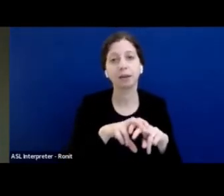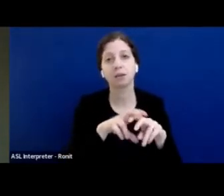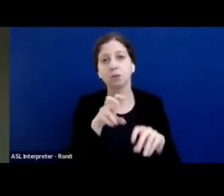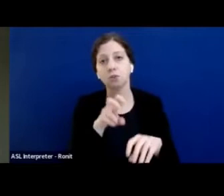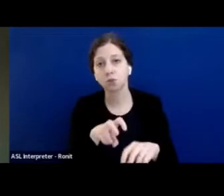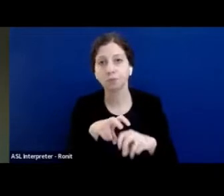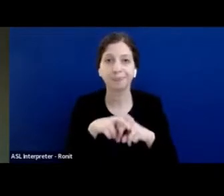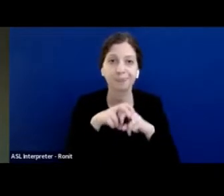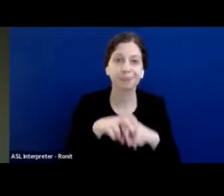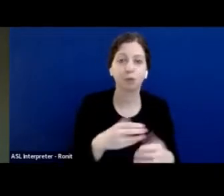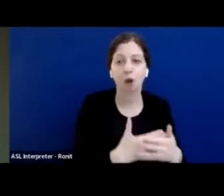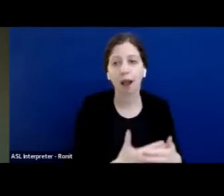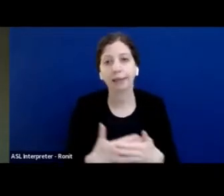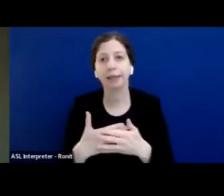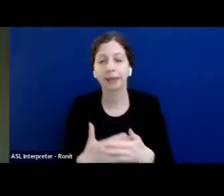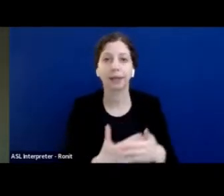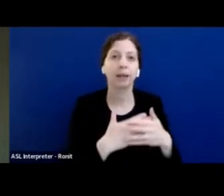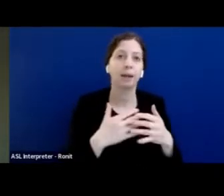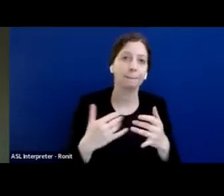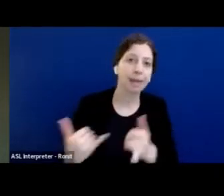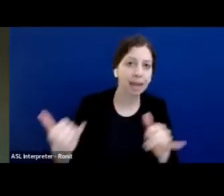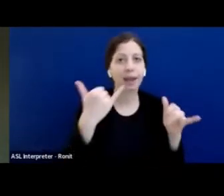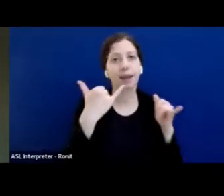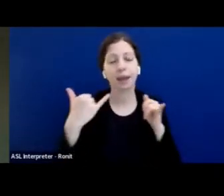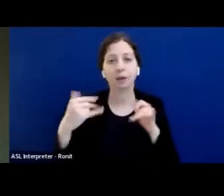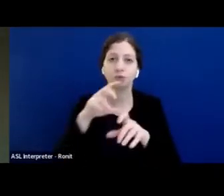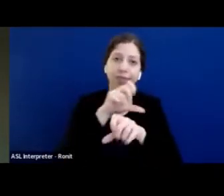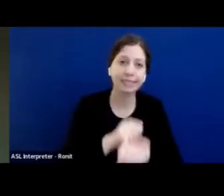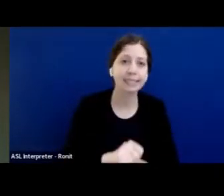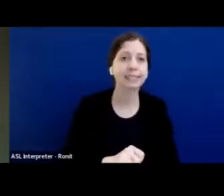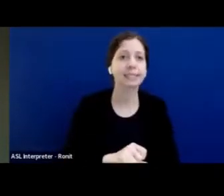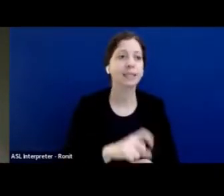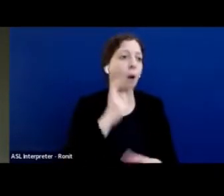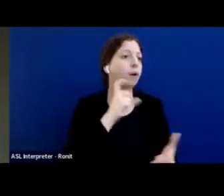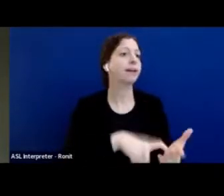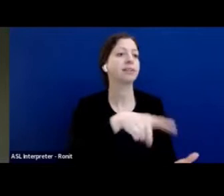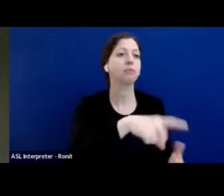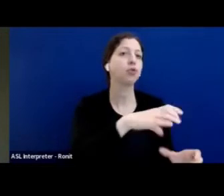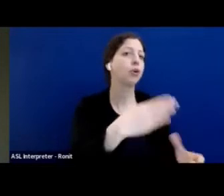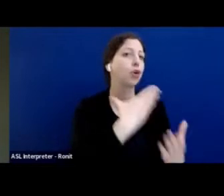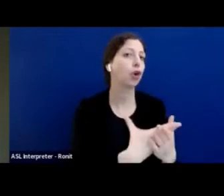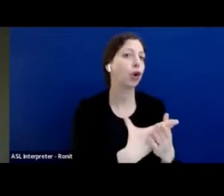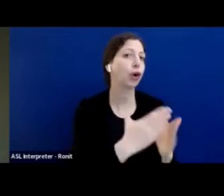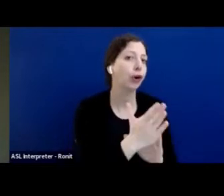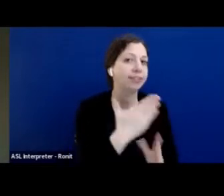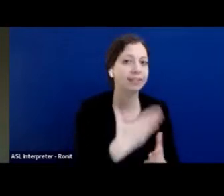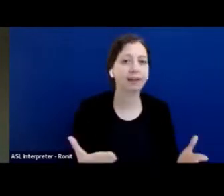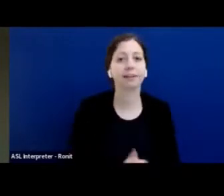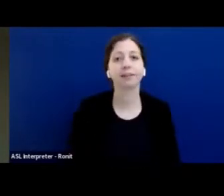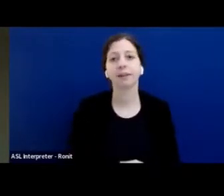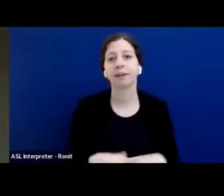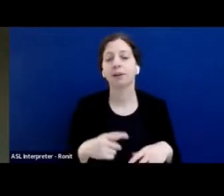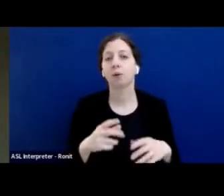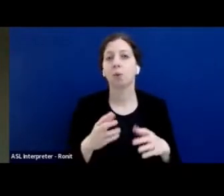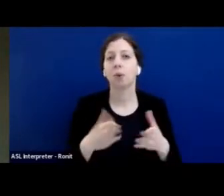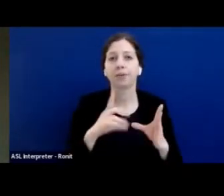and creating and keeping routines, catching them doing good, some of that physical, these are ways in which we really can